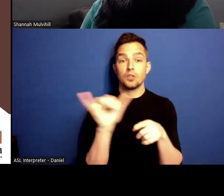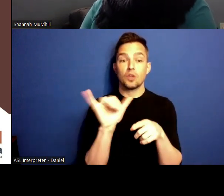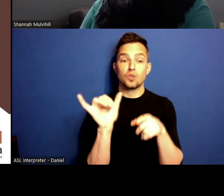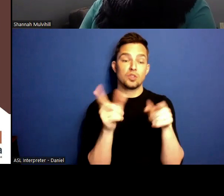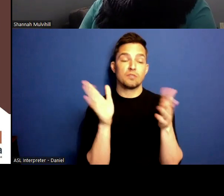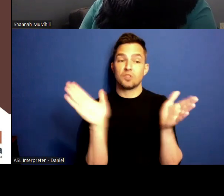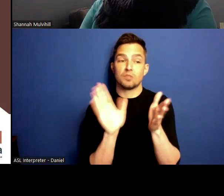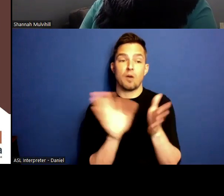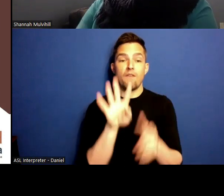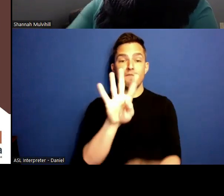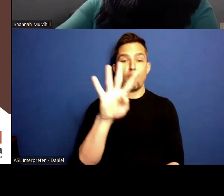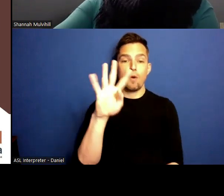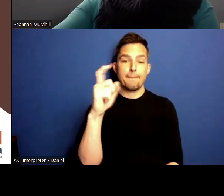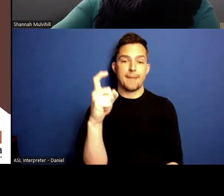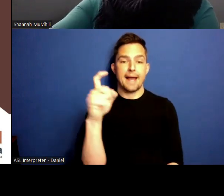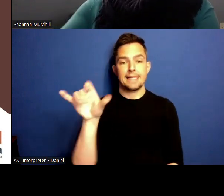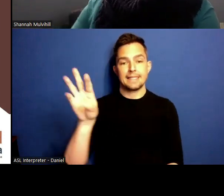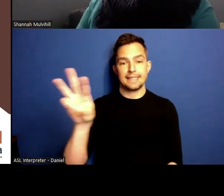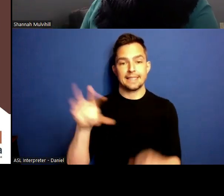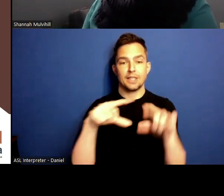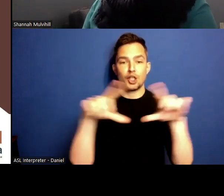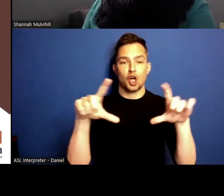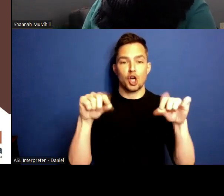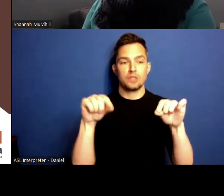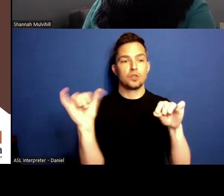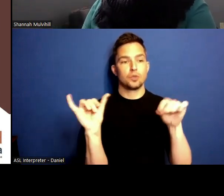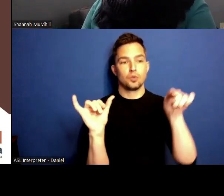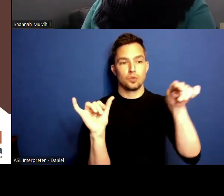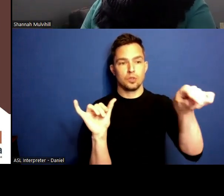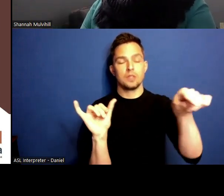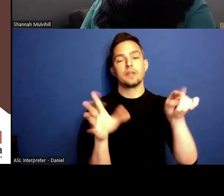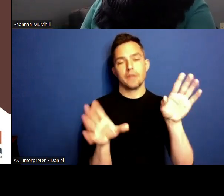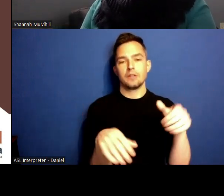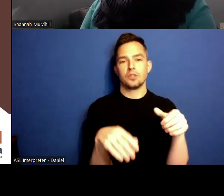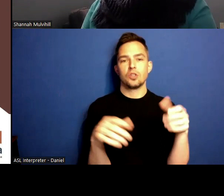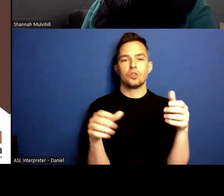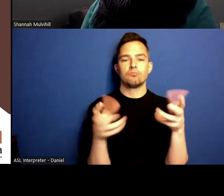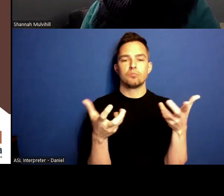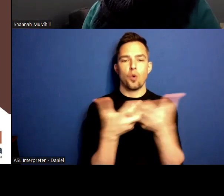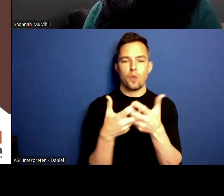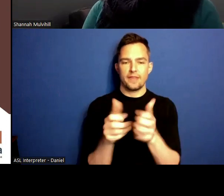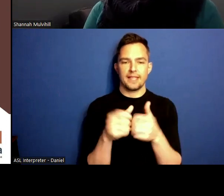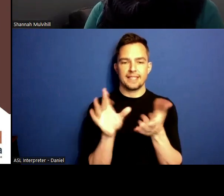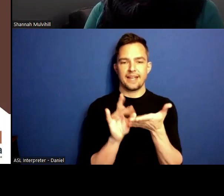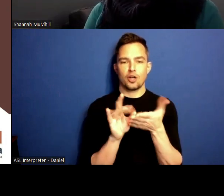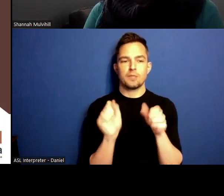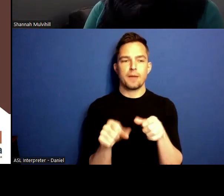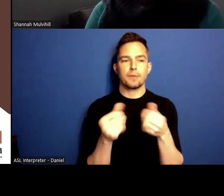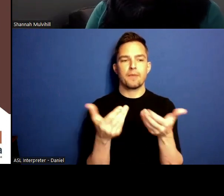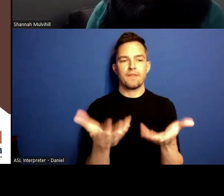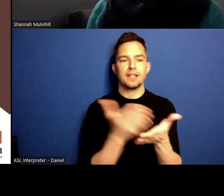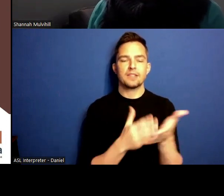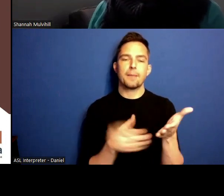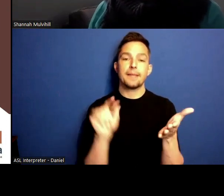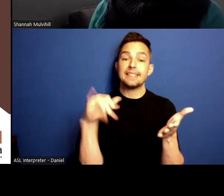small 4x6 cards that go with the stickers to be able to provide some